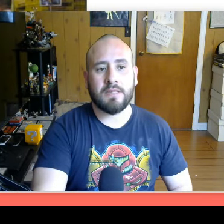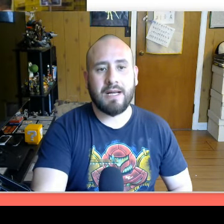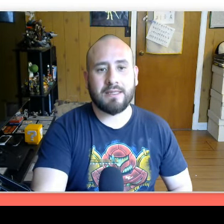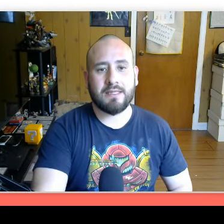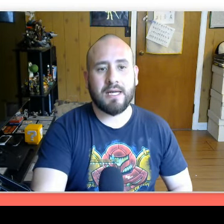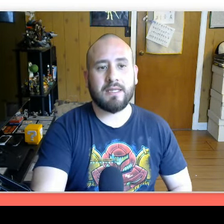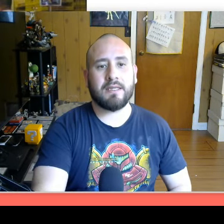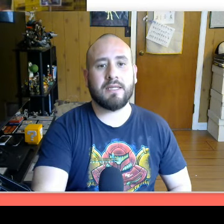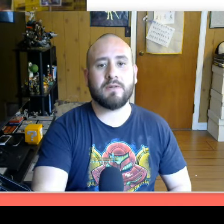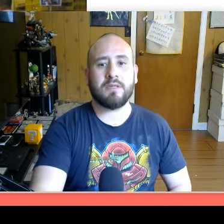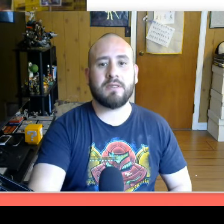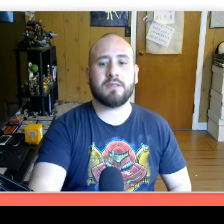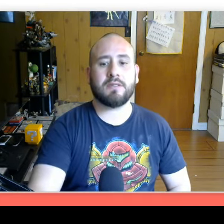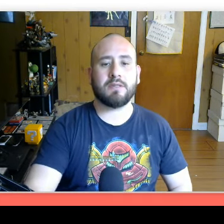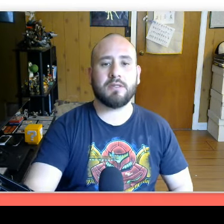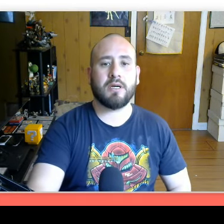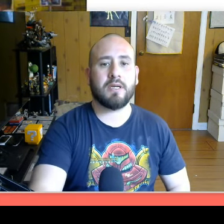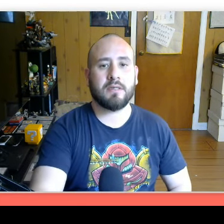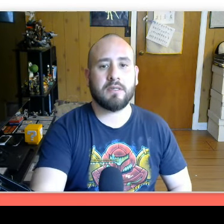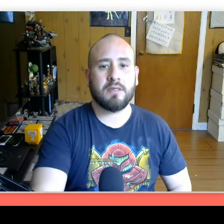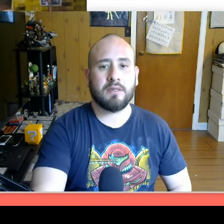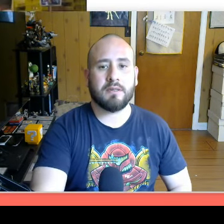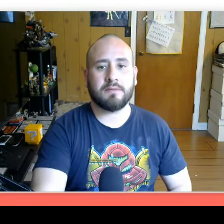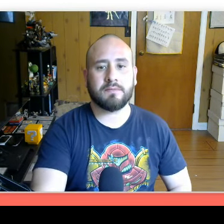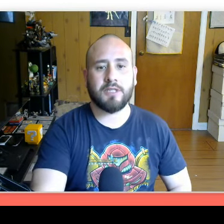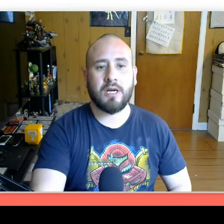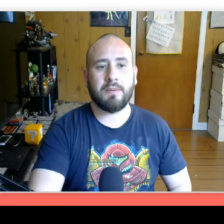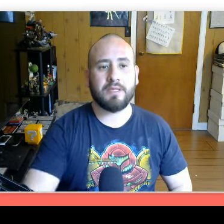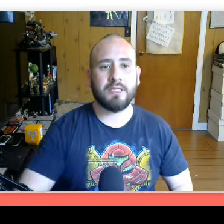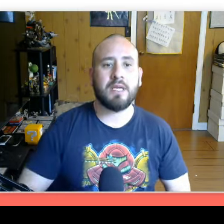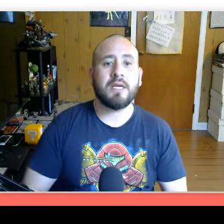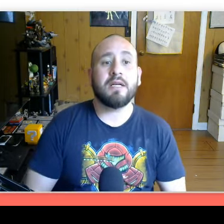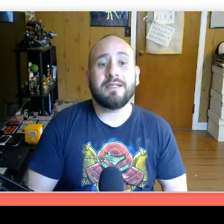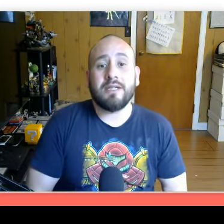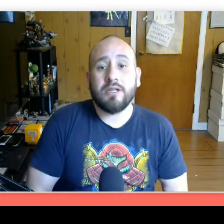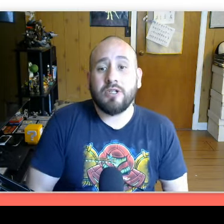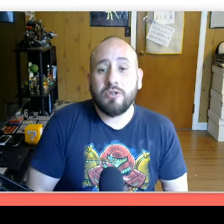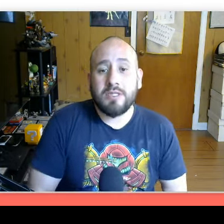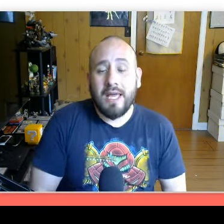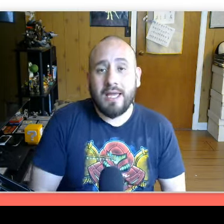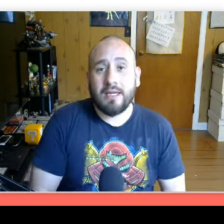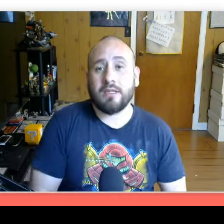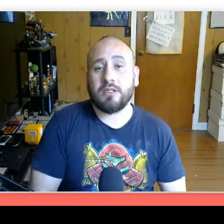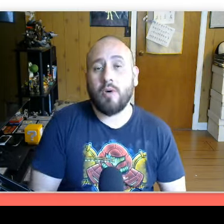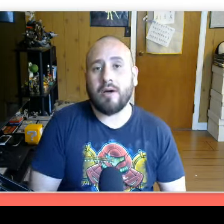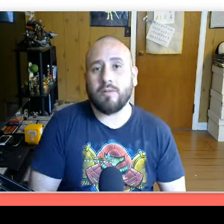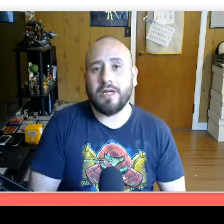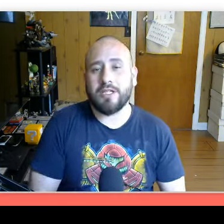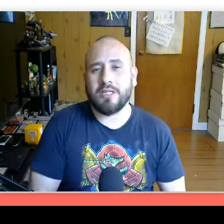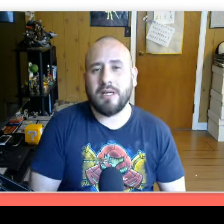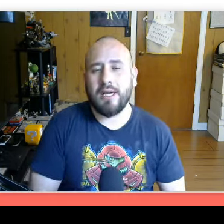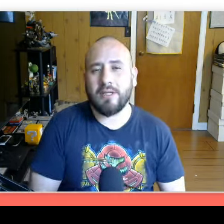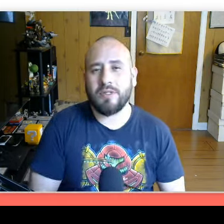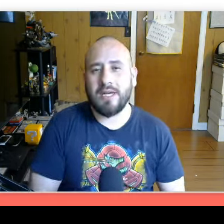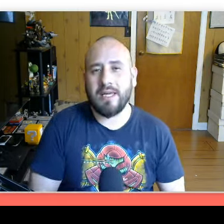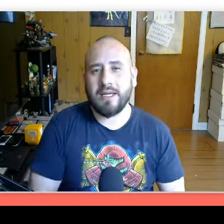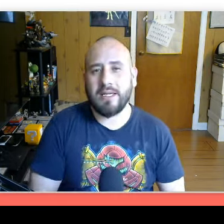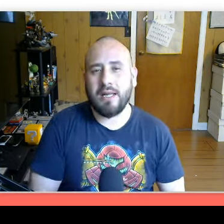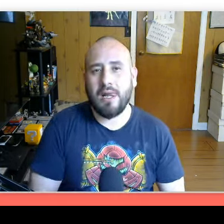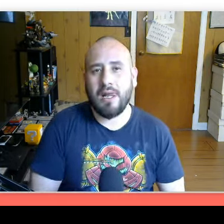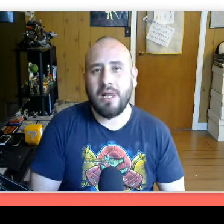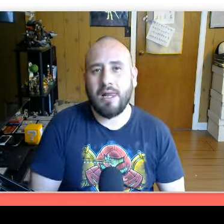Let's practice signing this one. Sorry. Sorry, I apologize. Dinner you stay, go out which? How do you sign